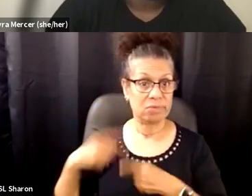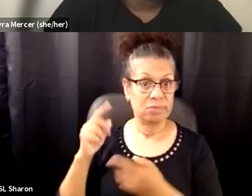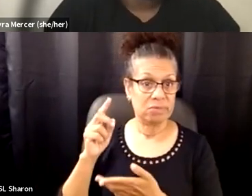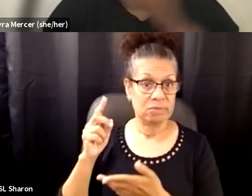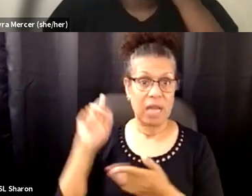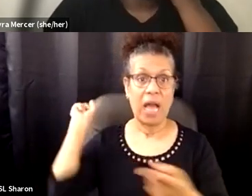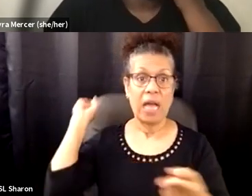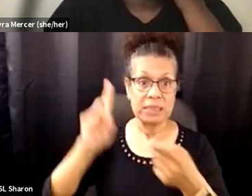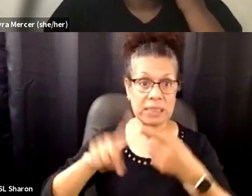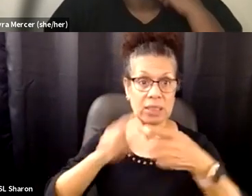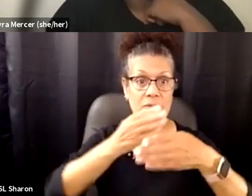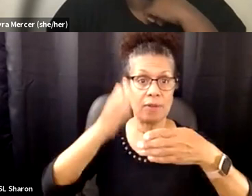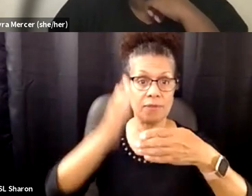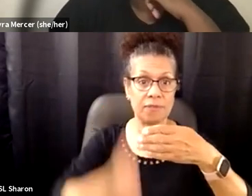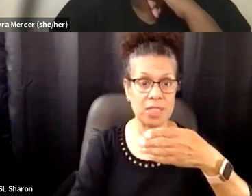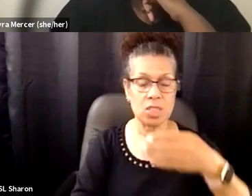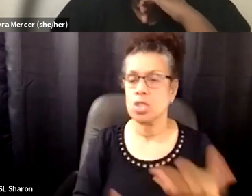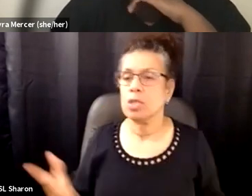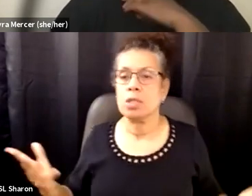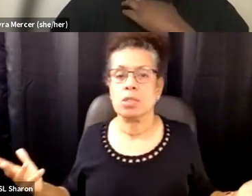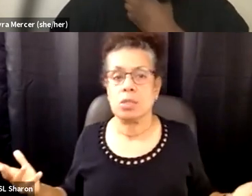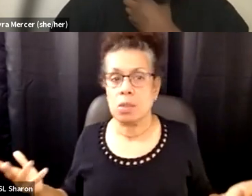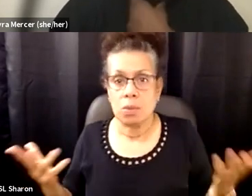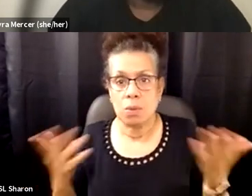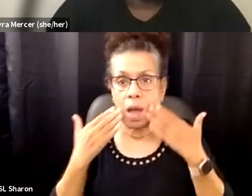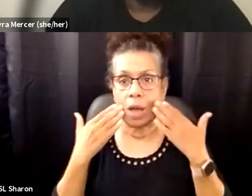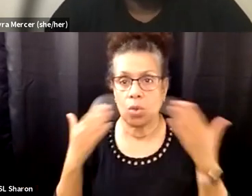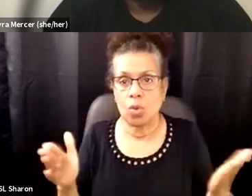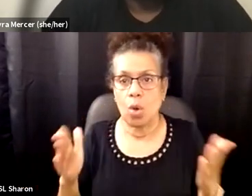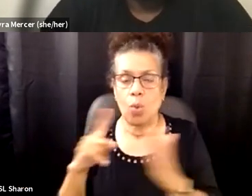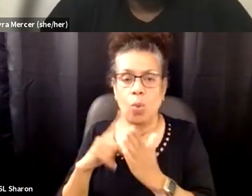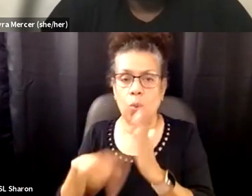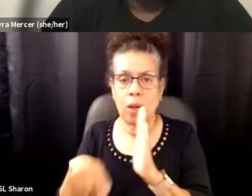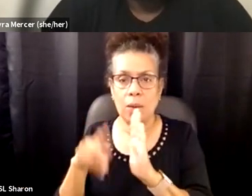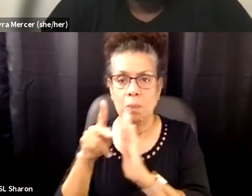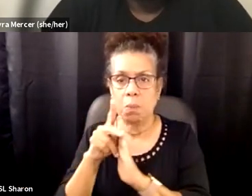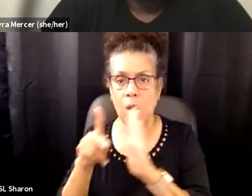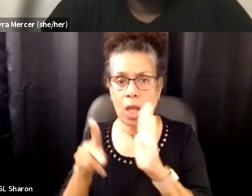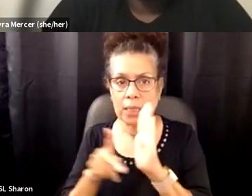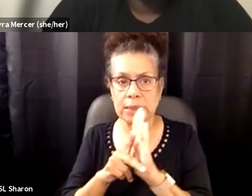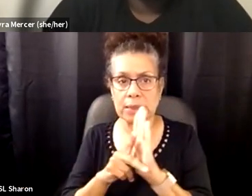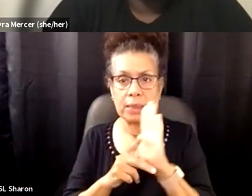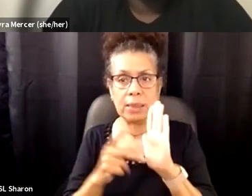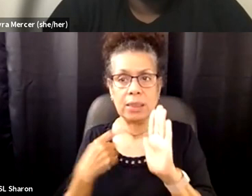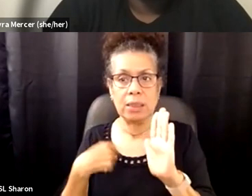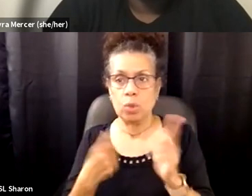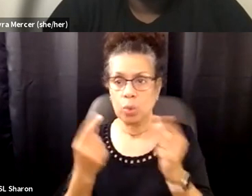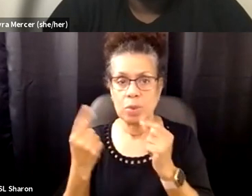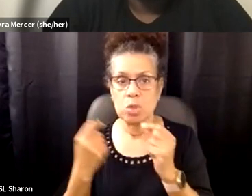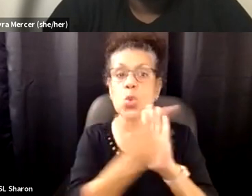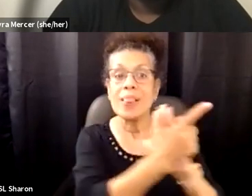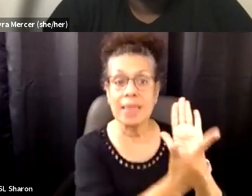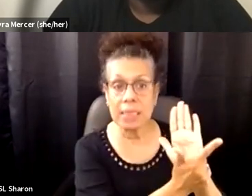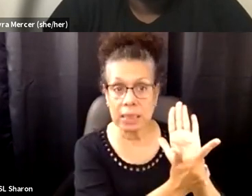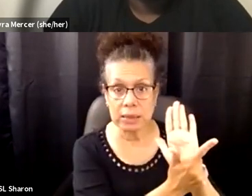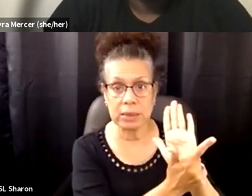needed to be so i'm not quite sure what are what policies um legally that we can do to manage the